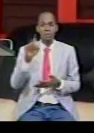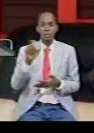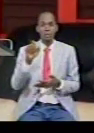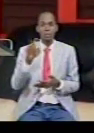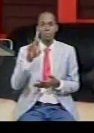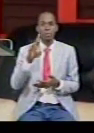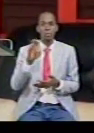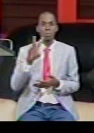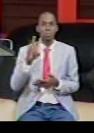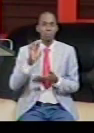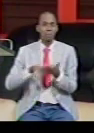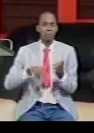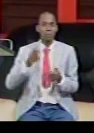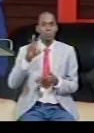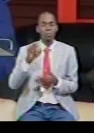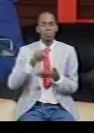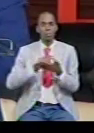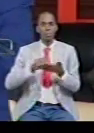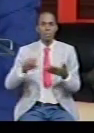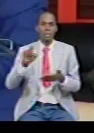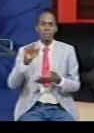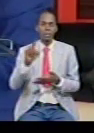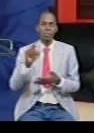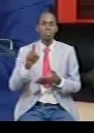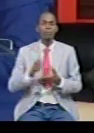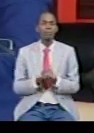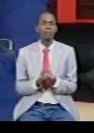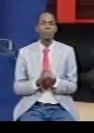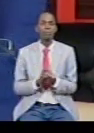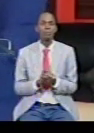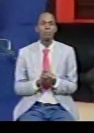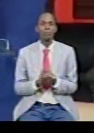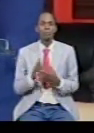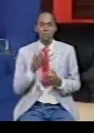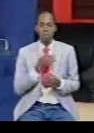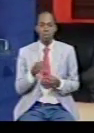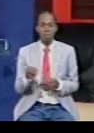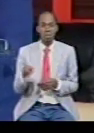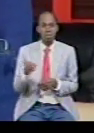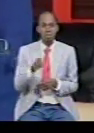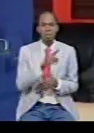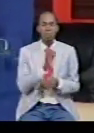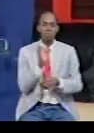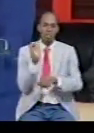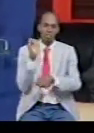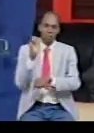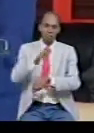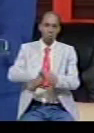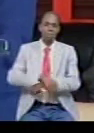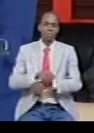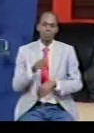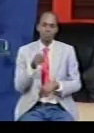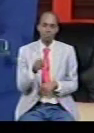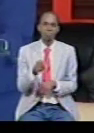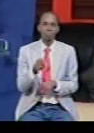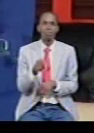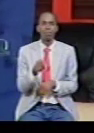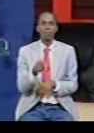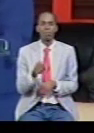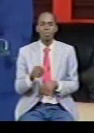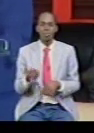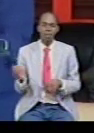chapter 12, reading from verse 11. And they overcame him, and